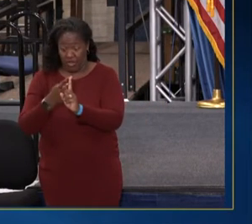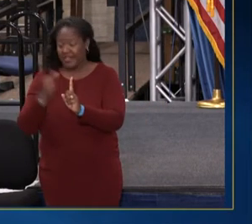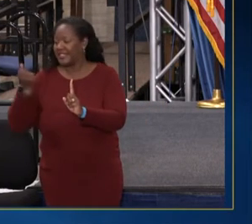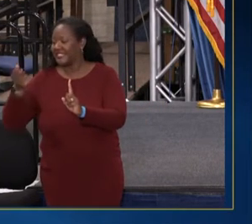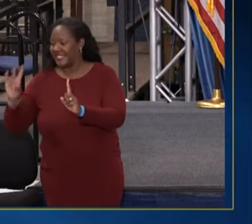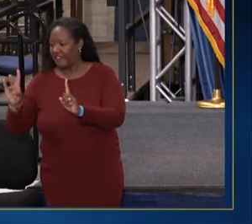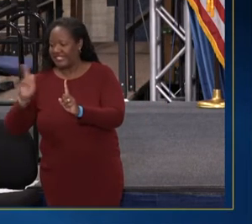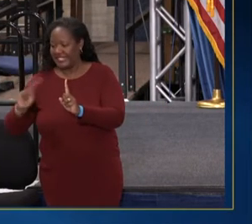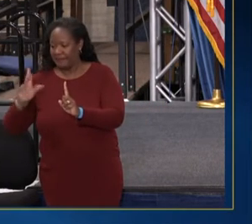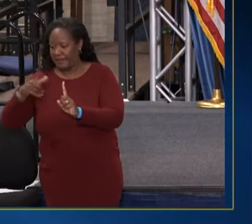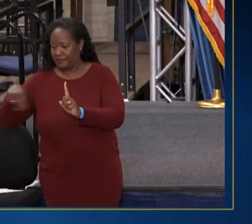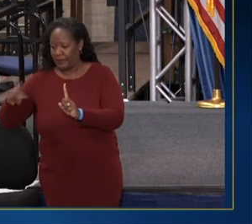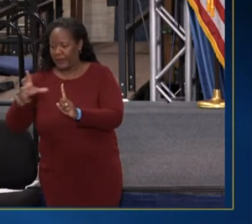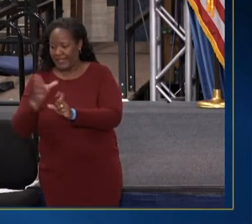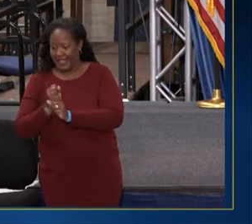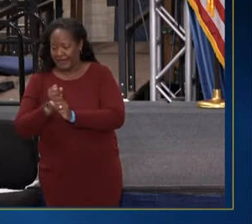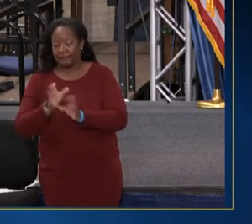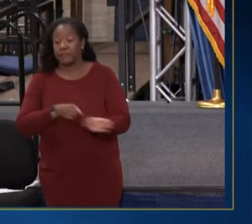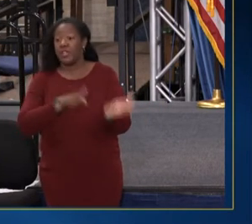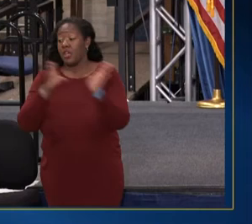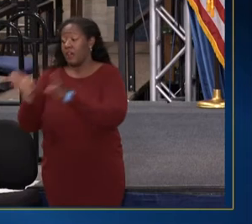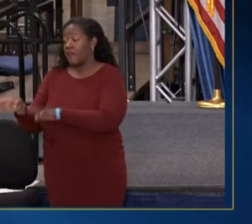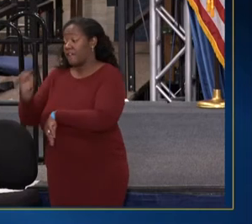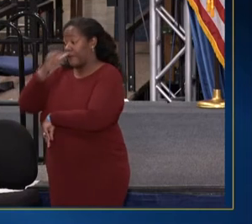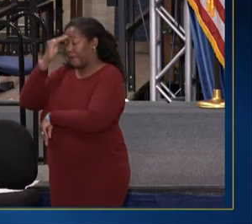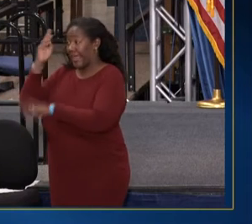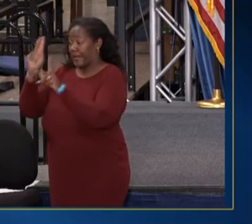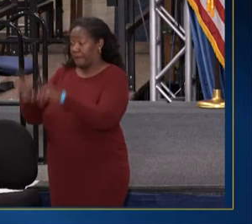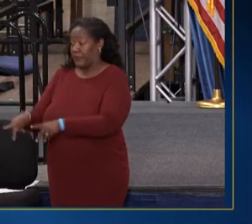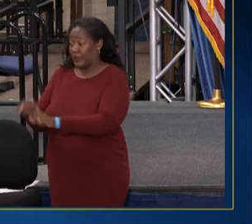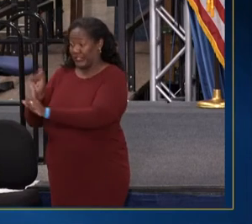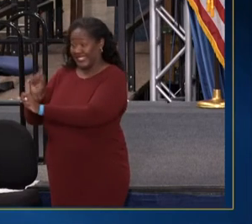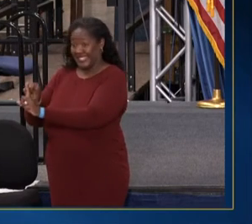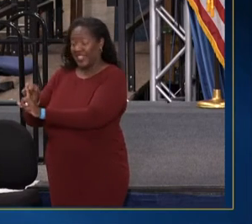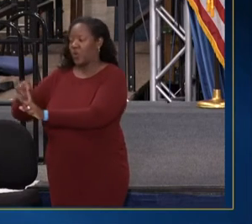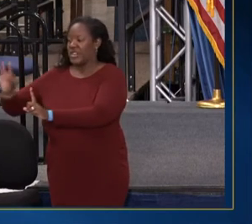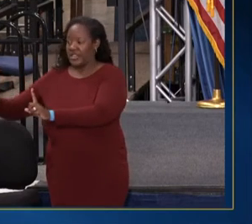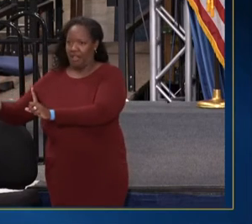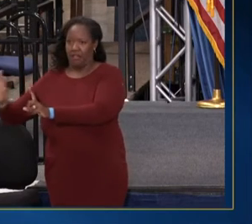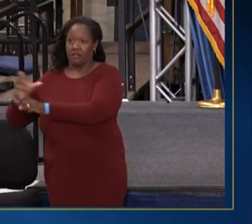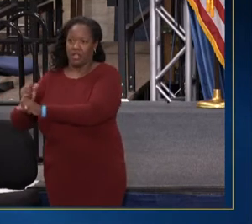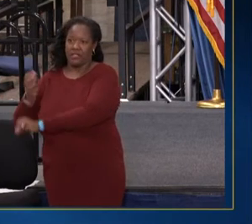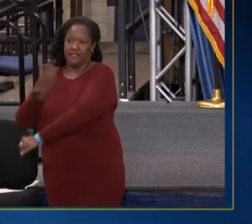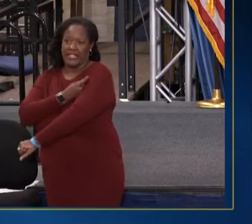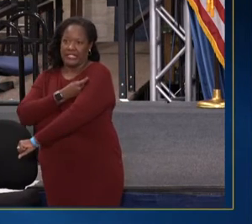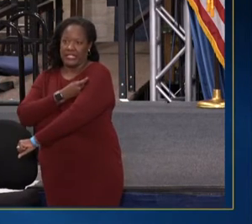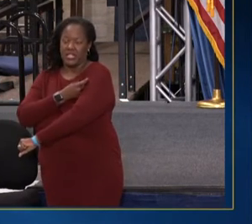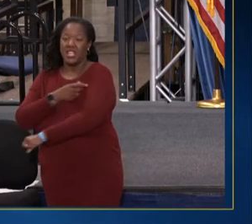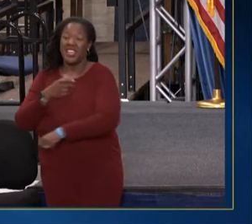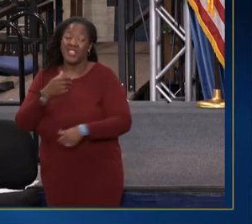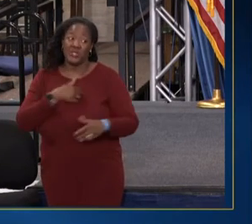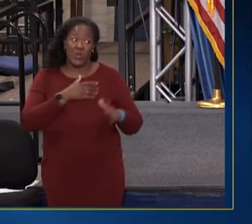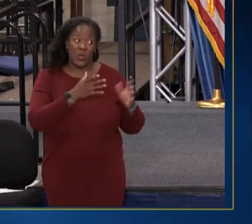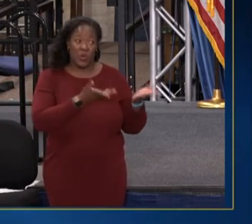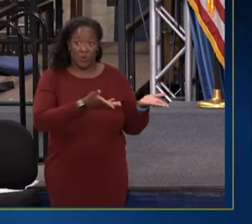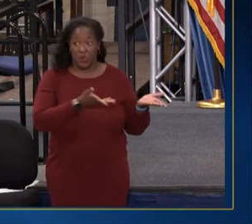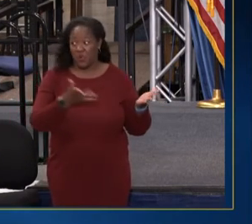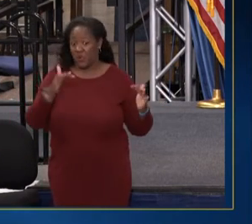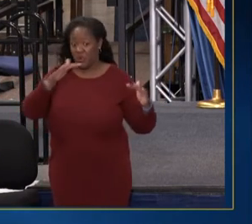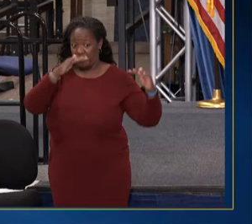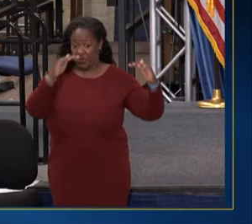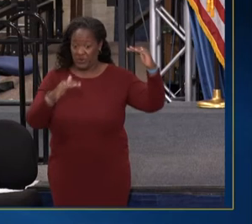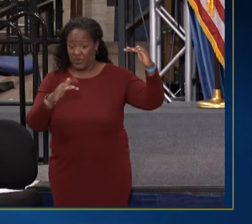17 received a vaccine. And for every Black person diagnosed with Mpox, 9 received a vaccine, which really tells us that we need to